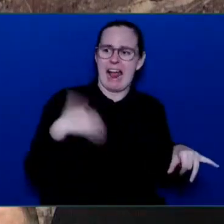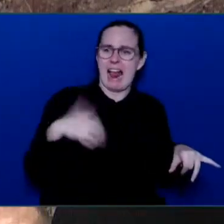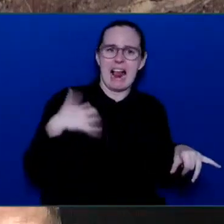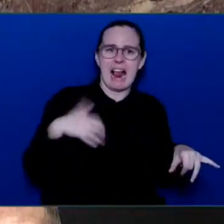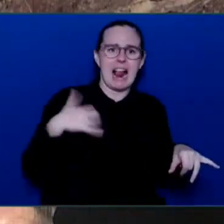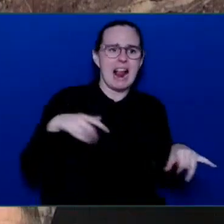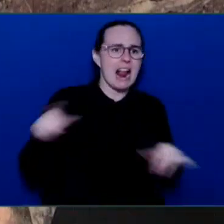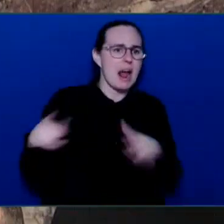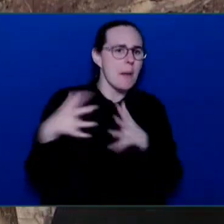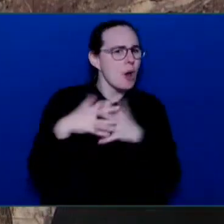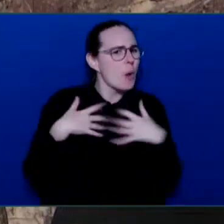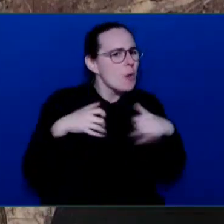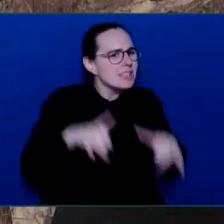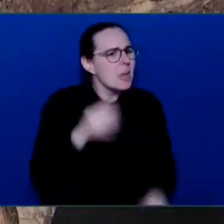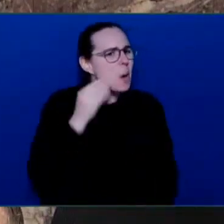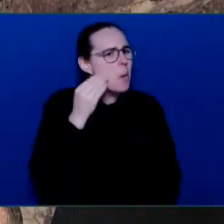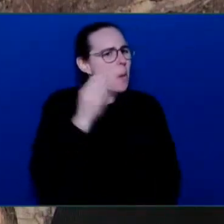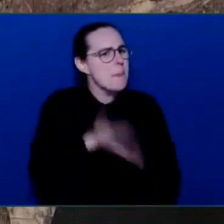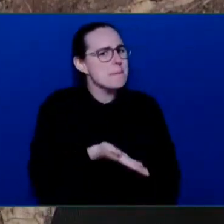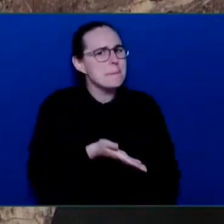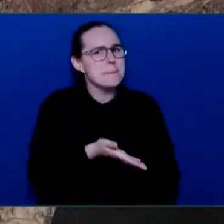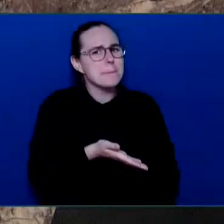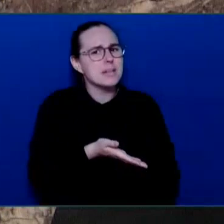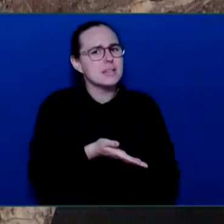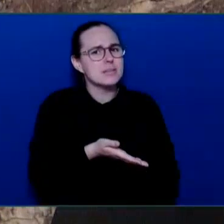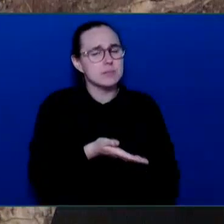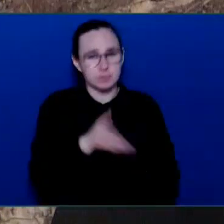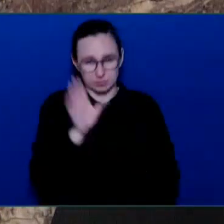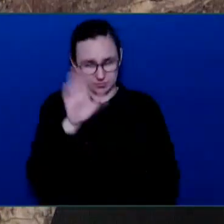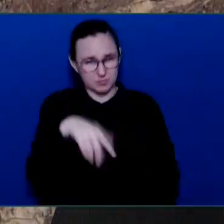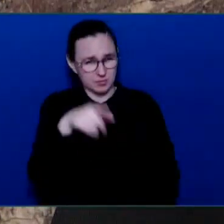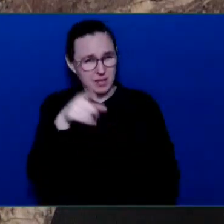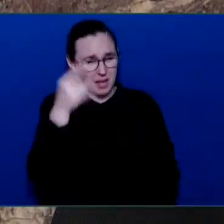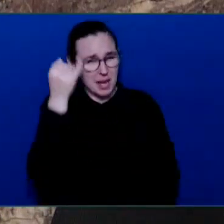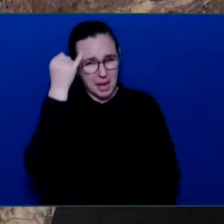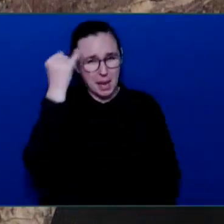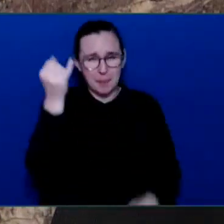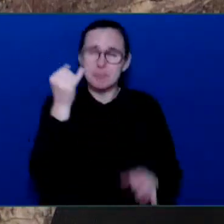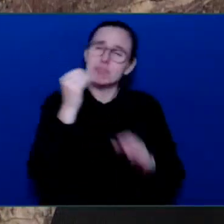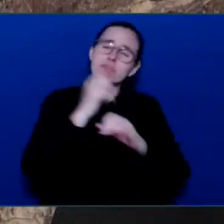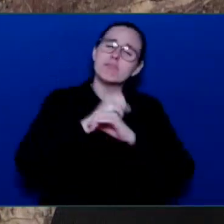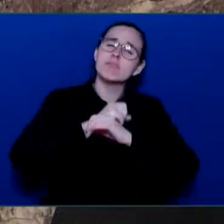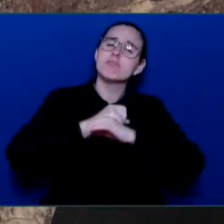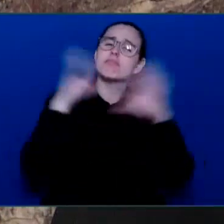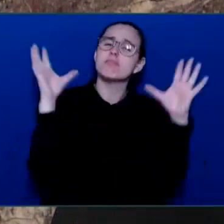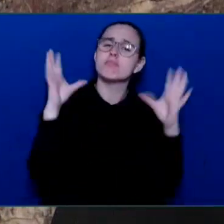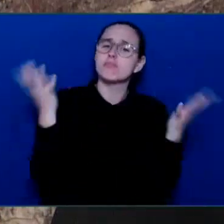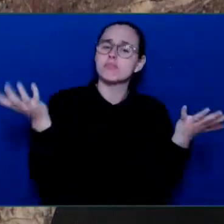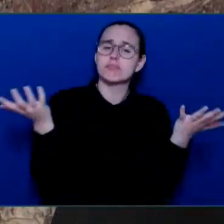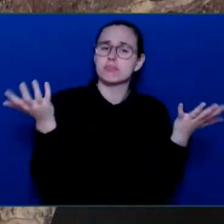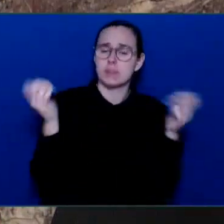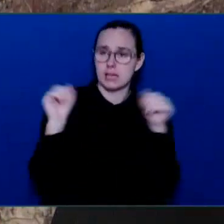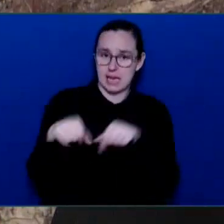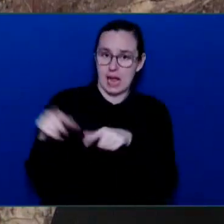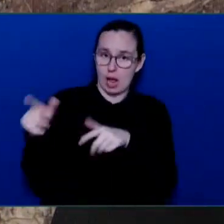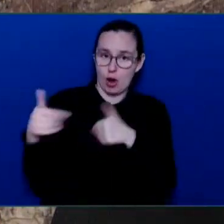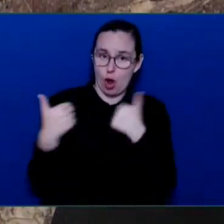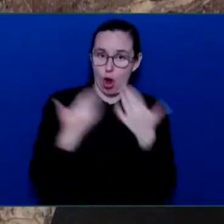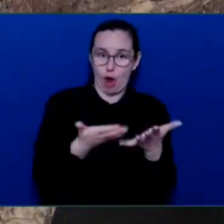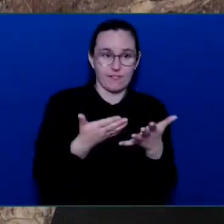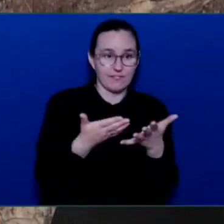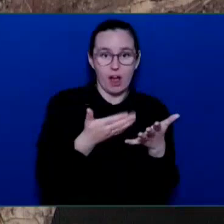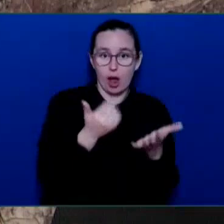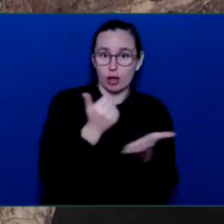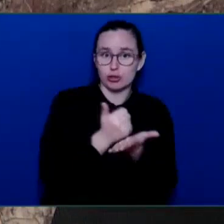responsibility. And imagine they actually refuse treatment in the United States because they believe they should be treated here in